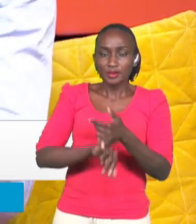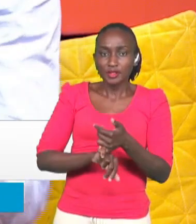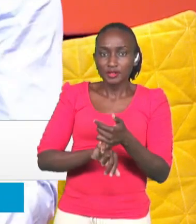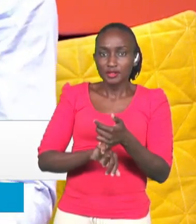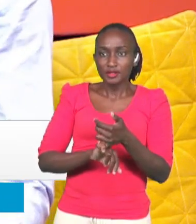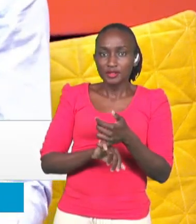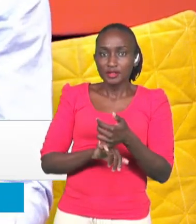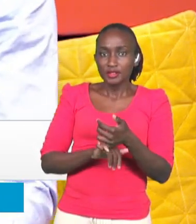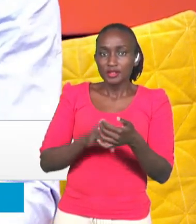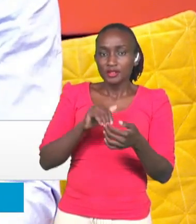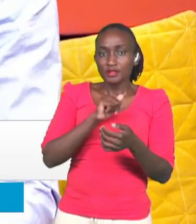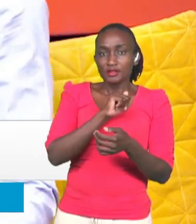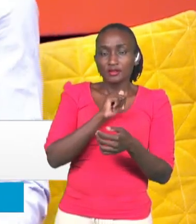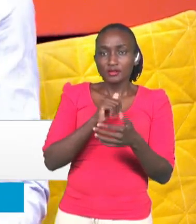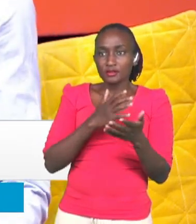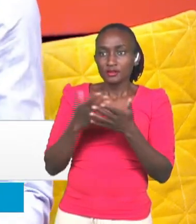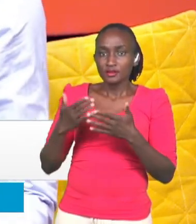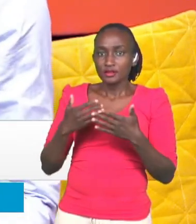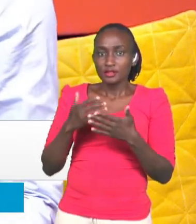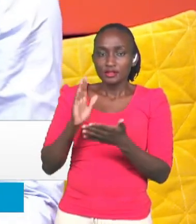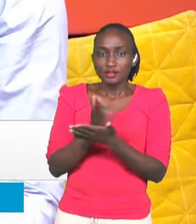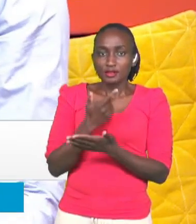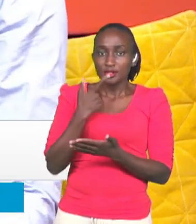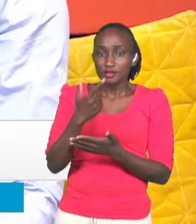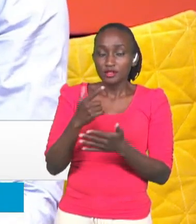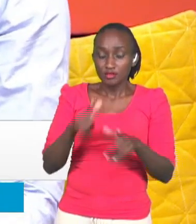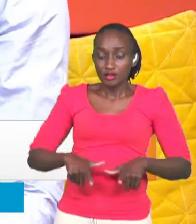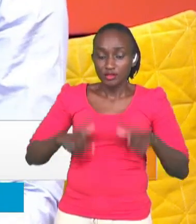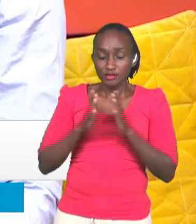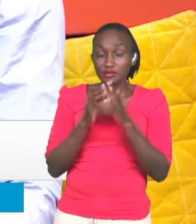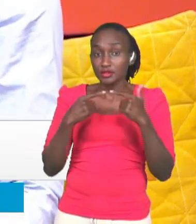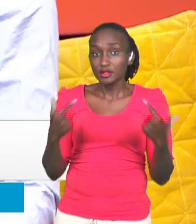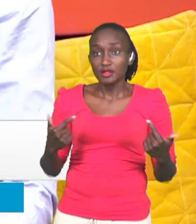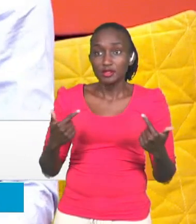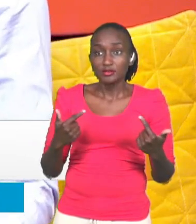the union. Some were saying, and it's kind of just